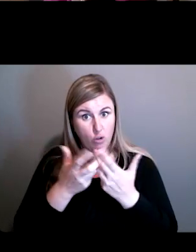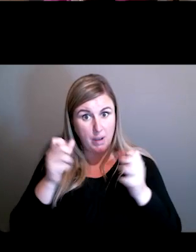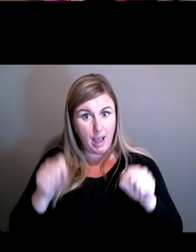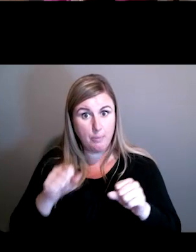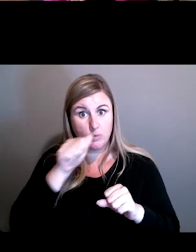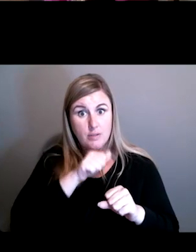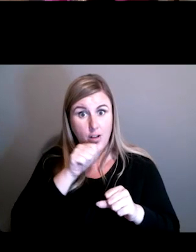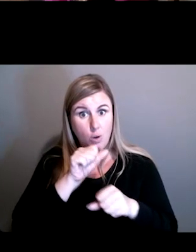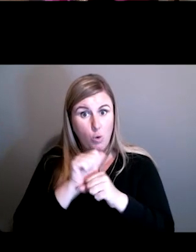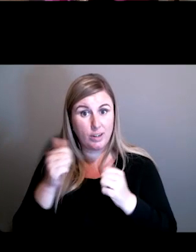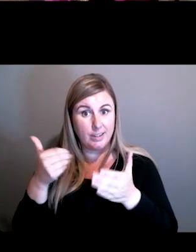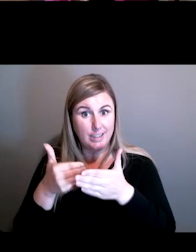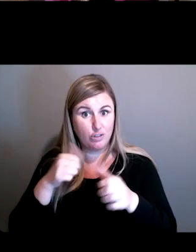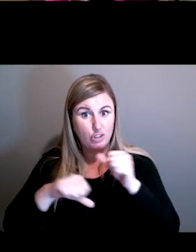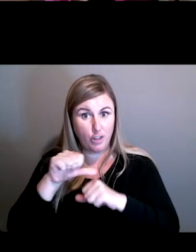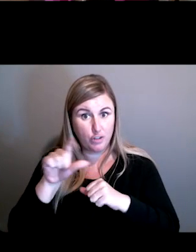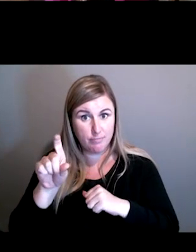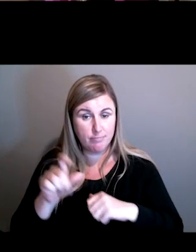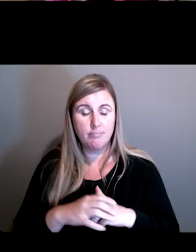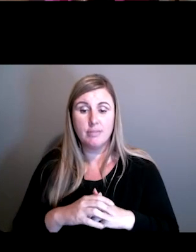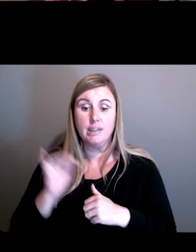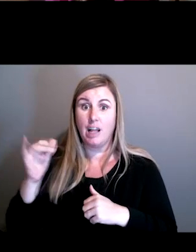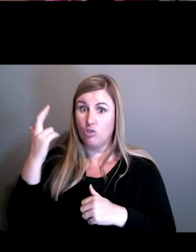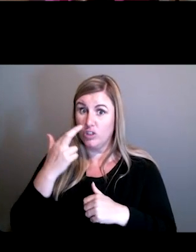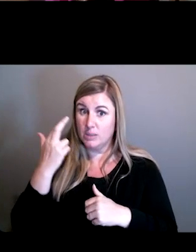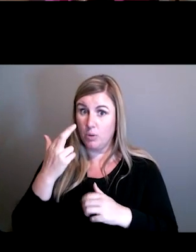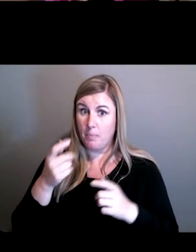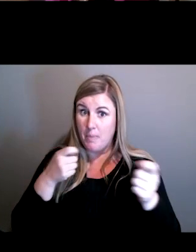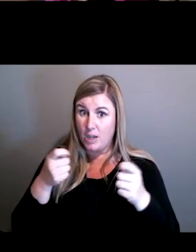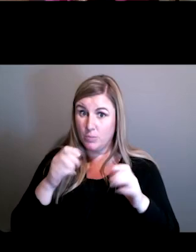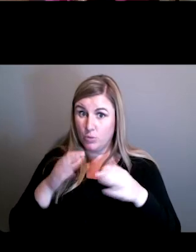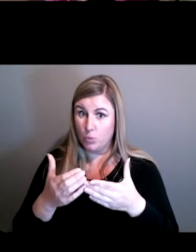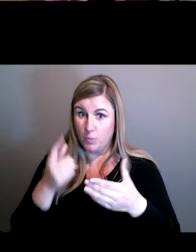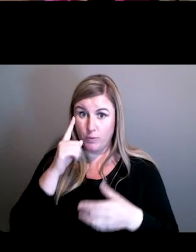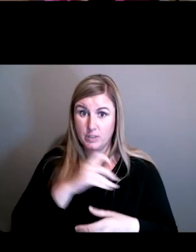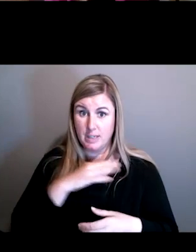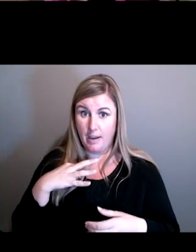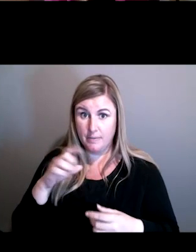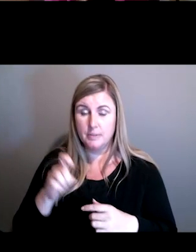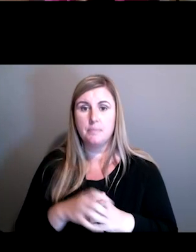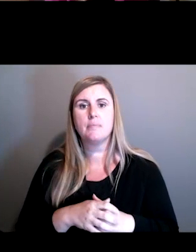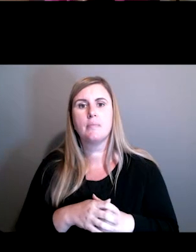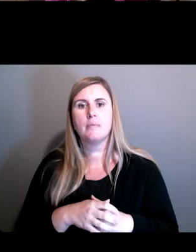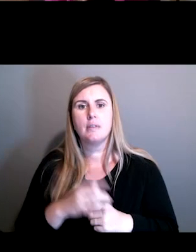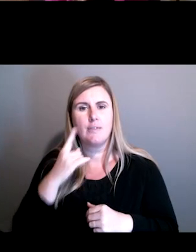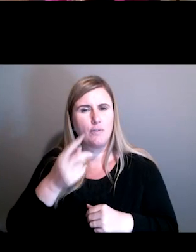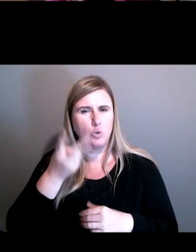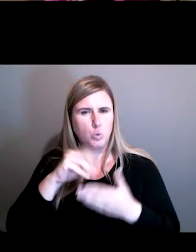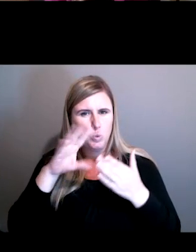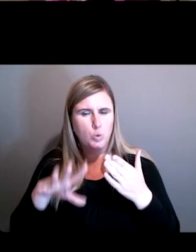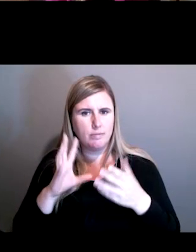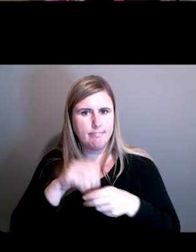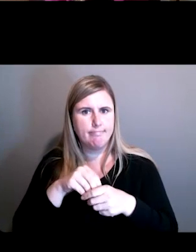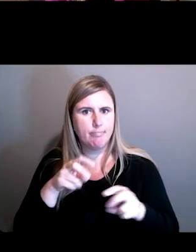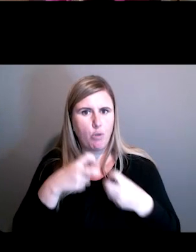working near each other? And is this a reasonably manageable group for staff? If you have two students that engage in the problem behavior